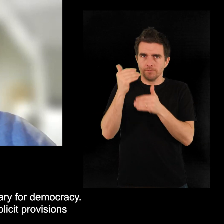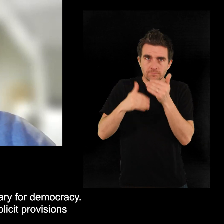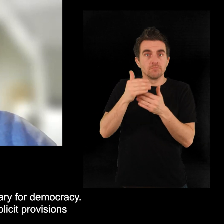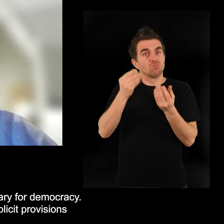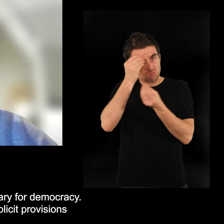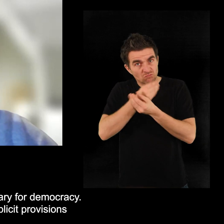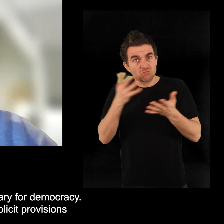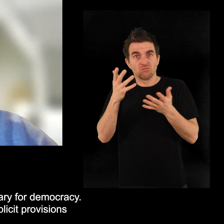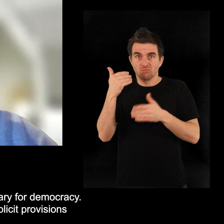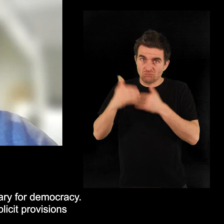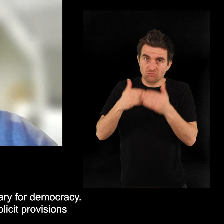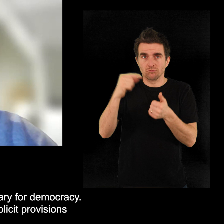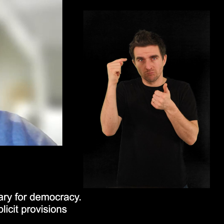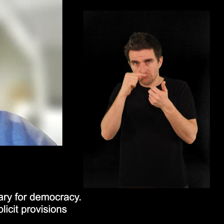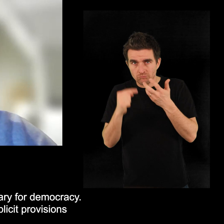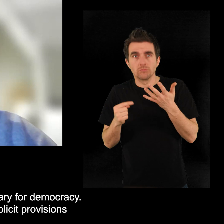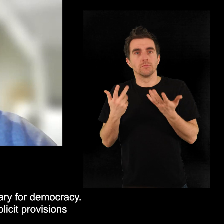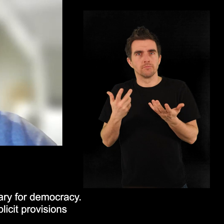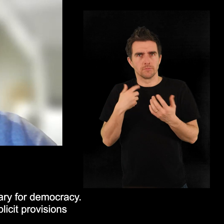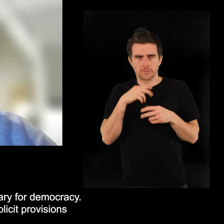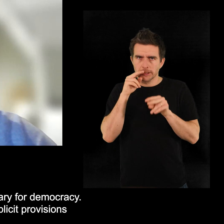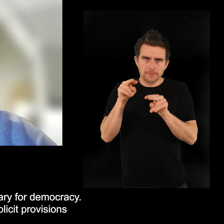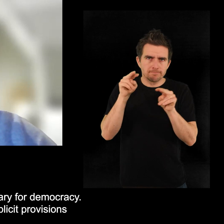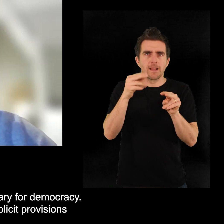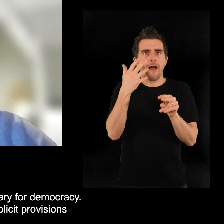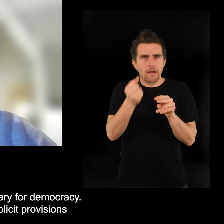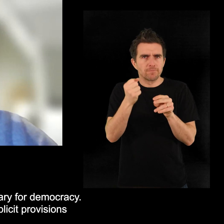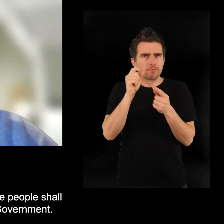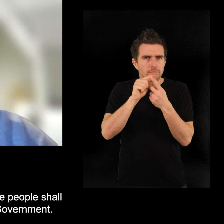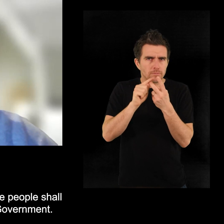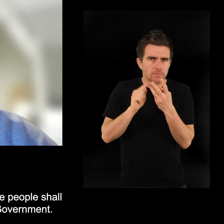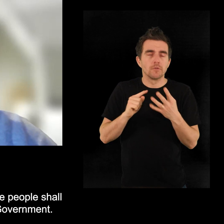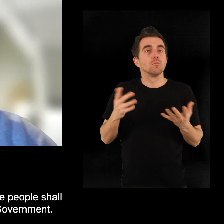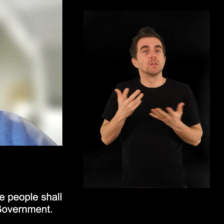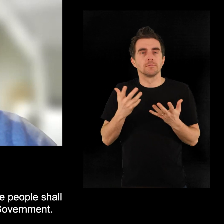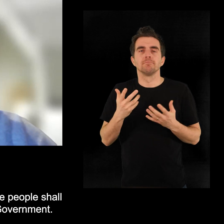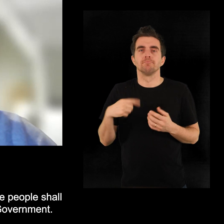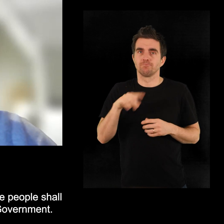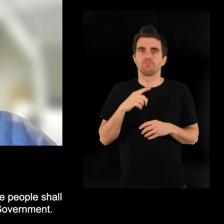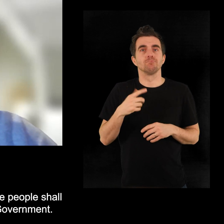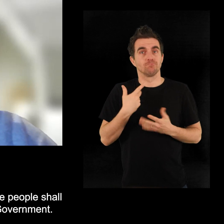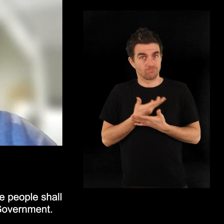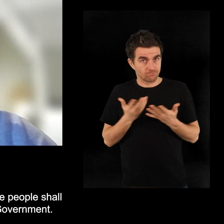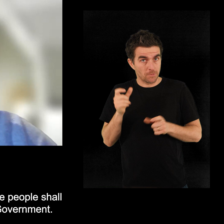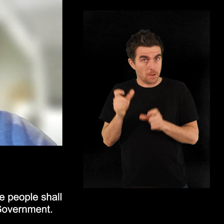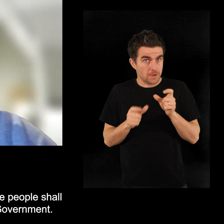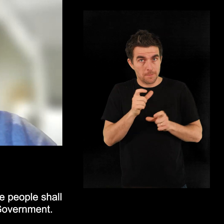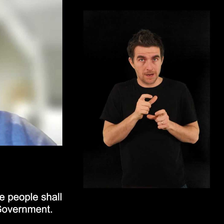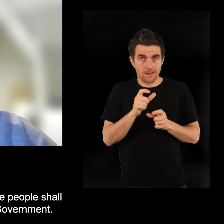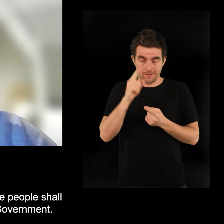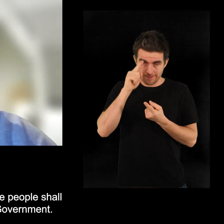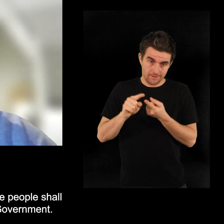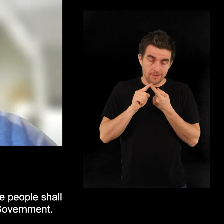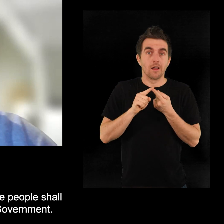democracy. The declaration contains explicit provisions declaring that the will of the people shall be the basis